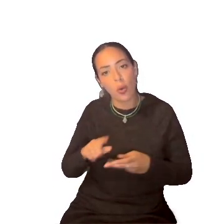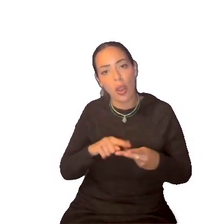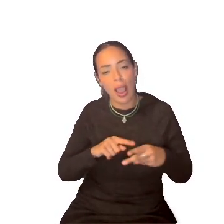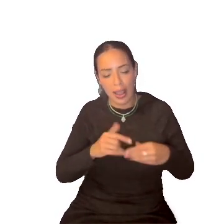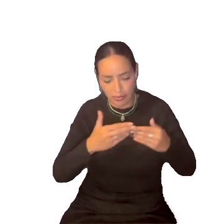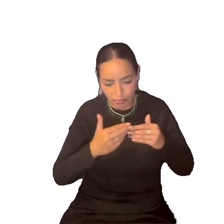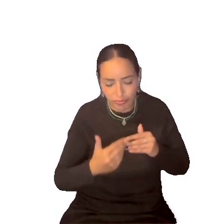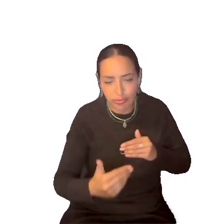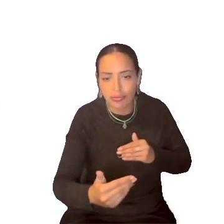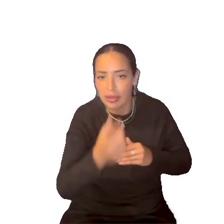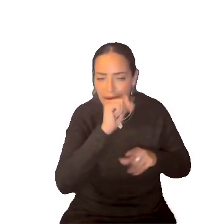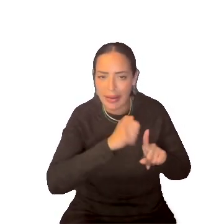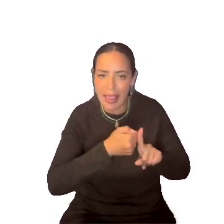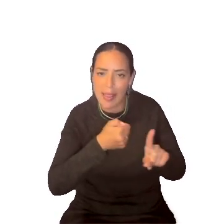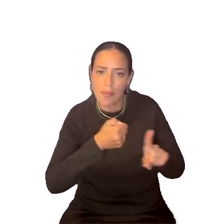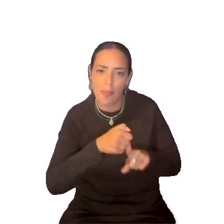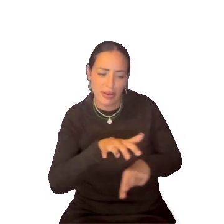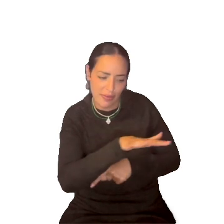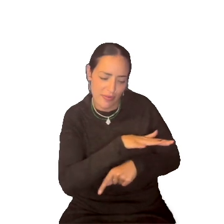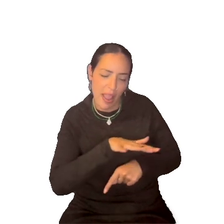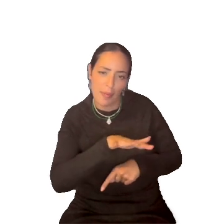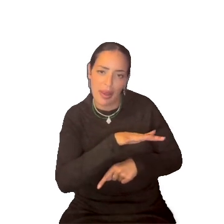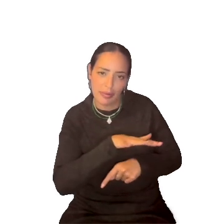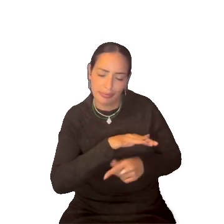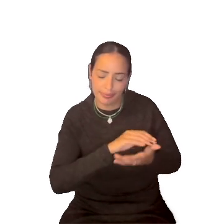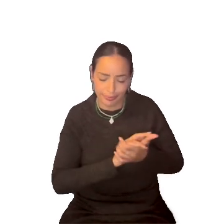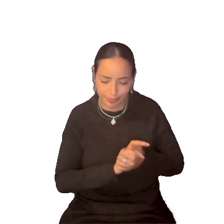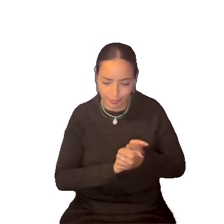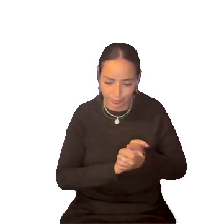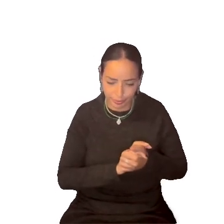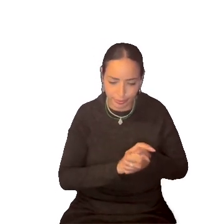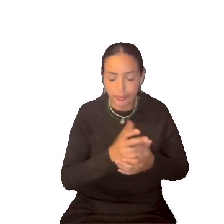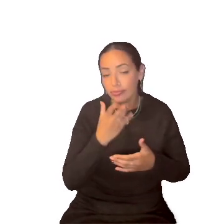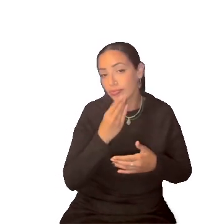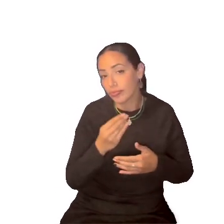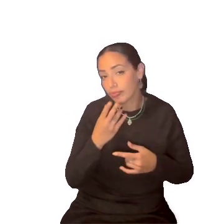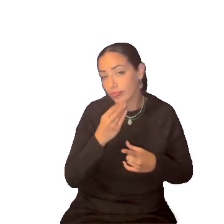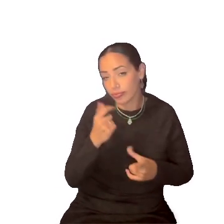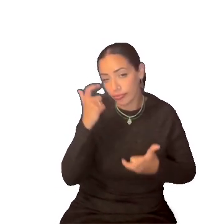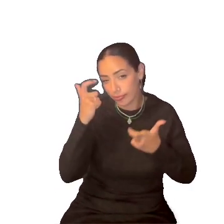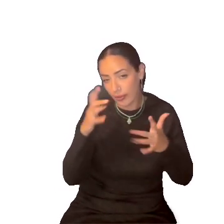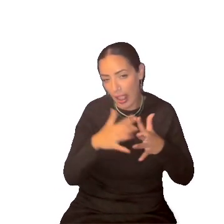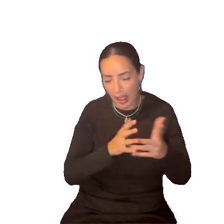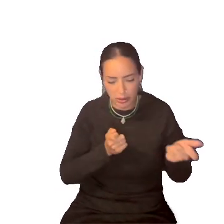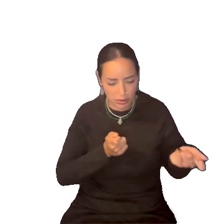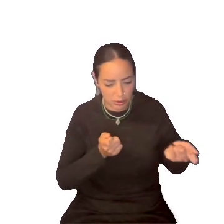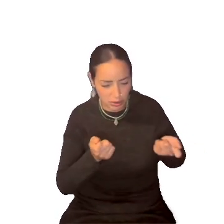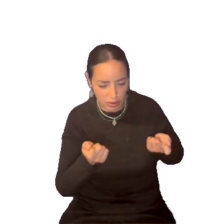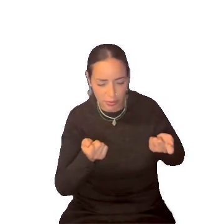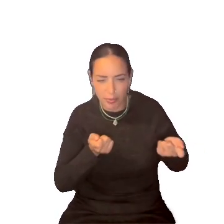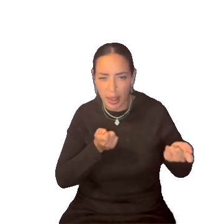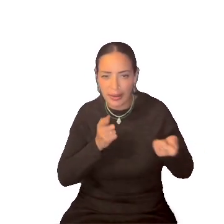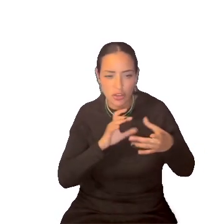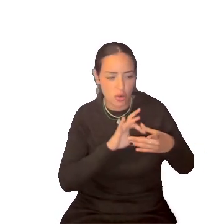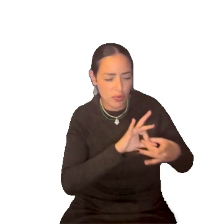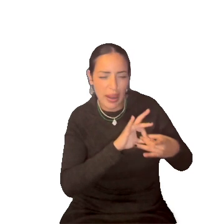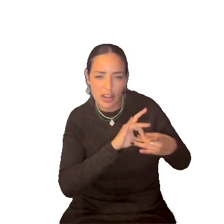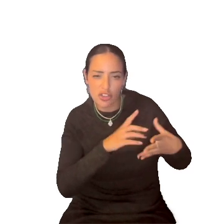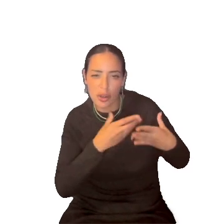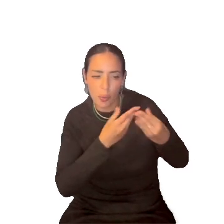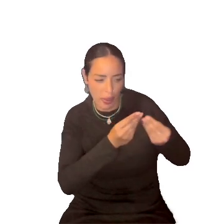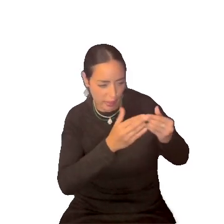of your engagement with the bereaved family. However, it can be useful to consider how you're going to manage your ongoing relationship with